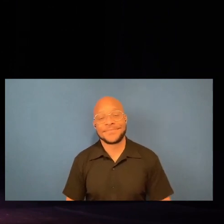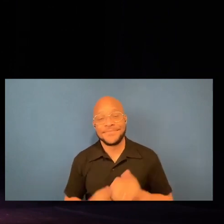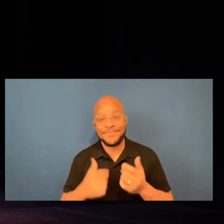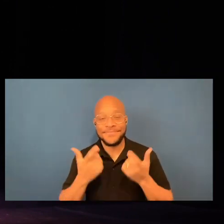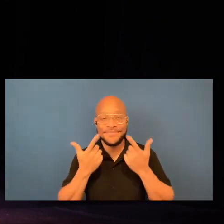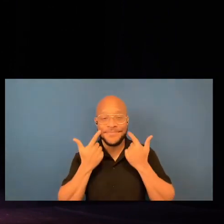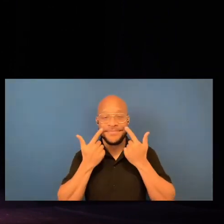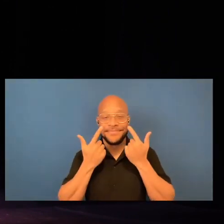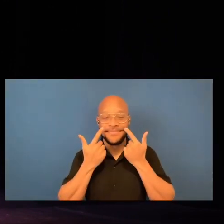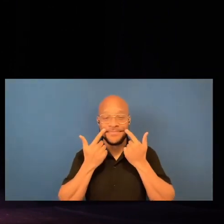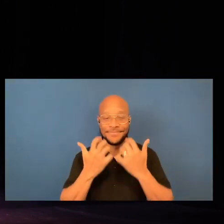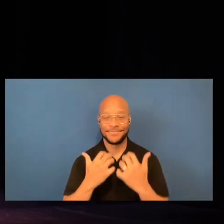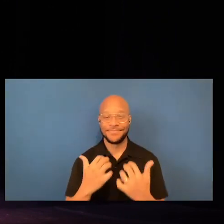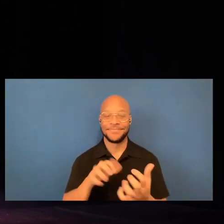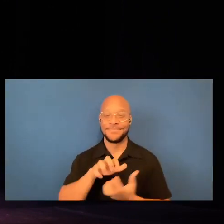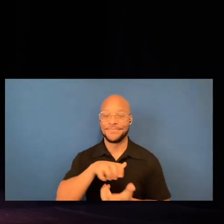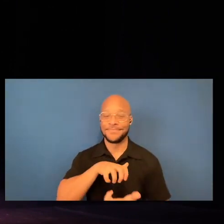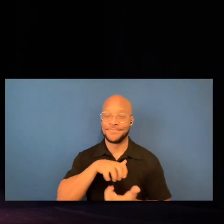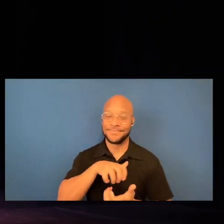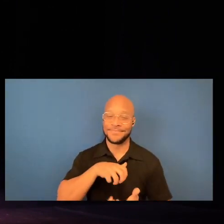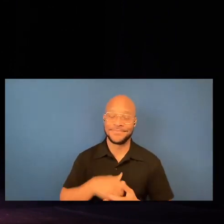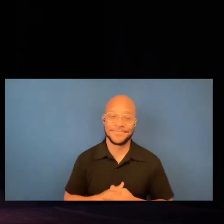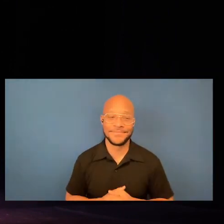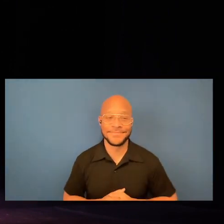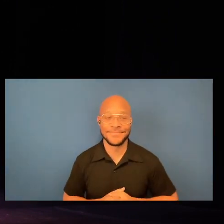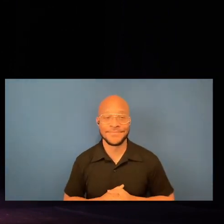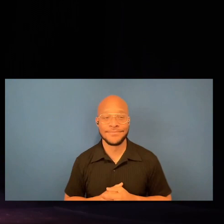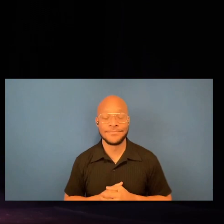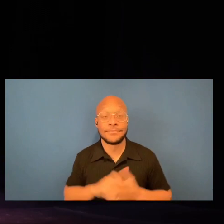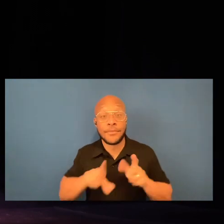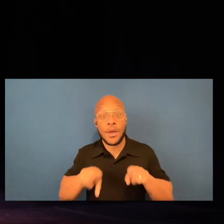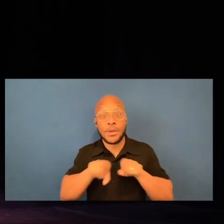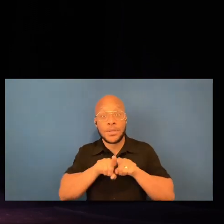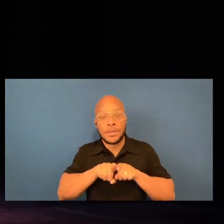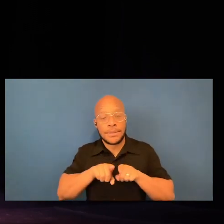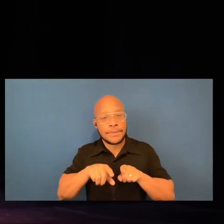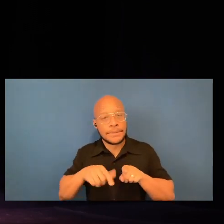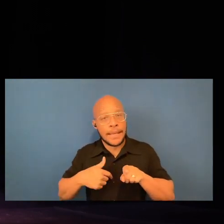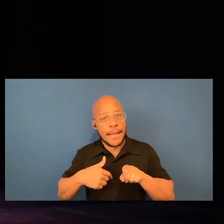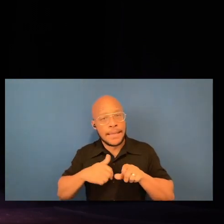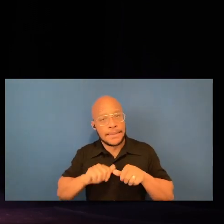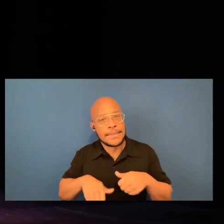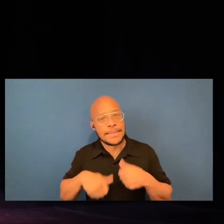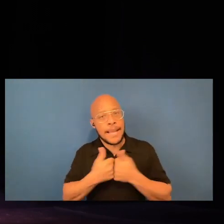Also, I was challenged to release something.